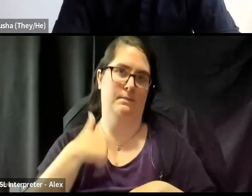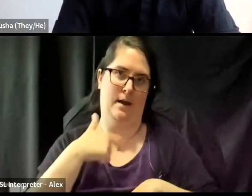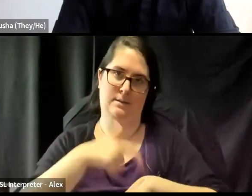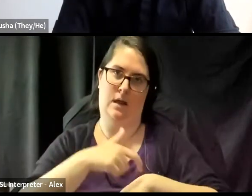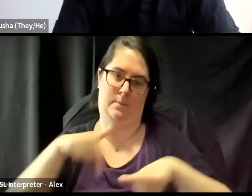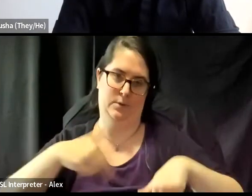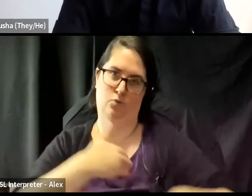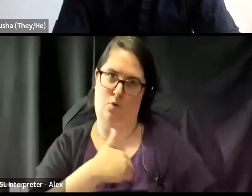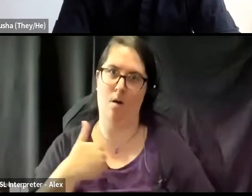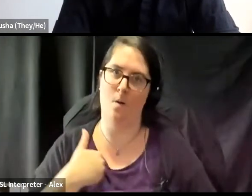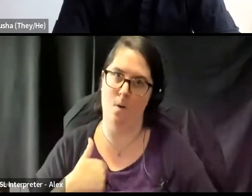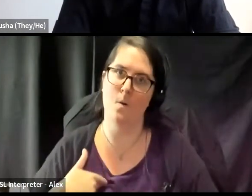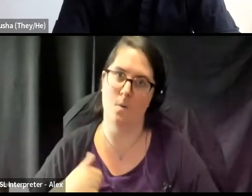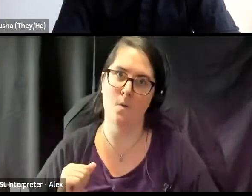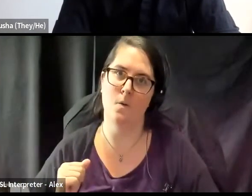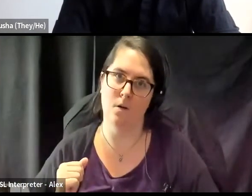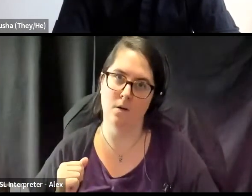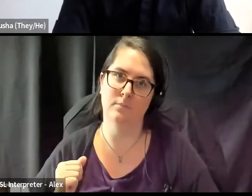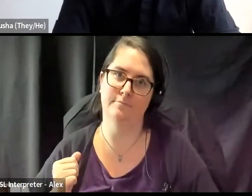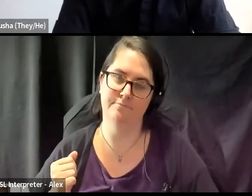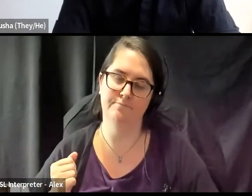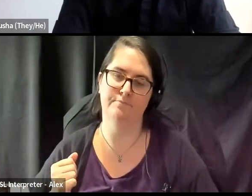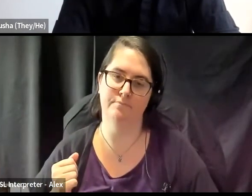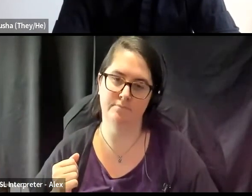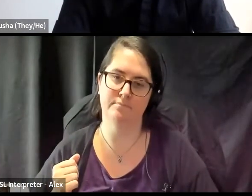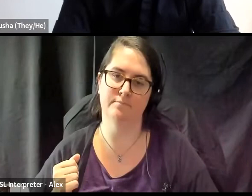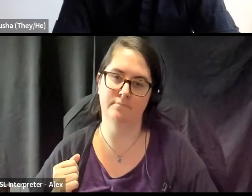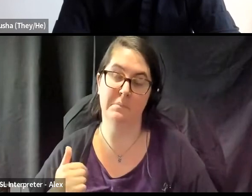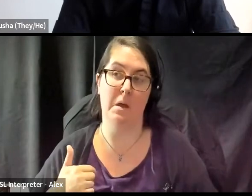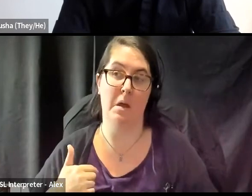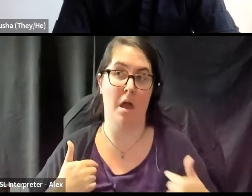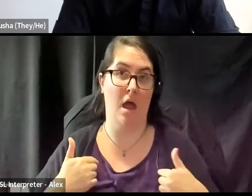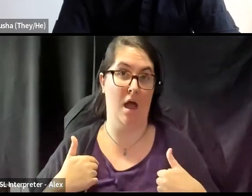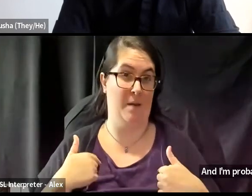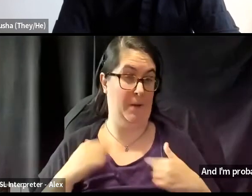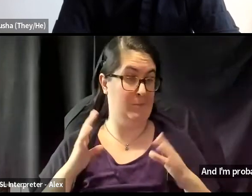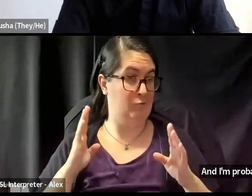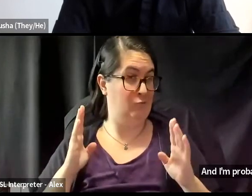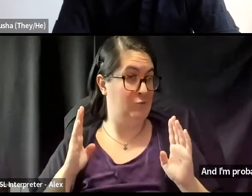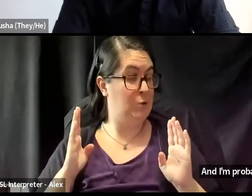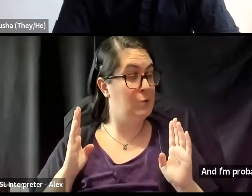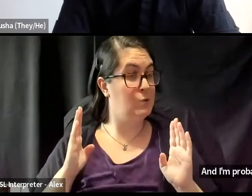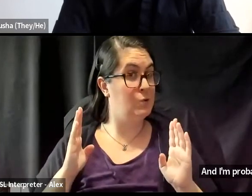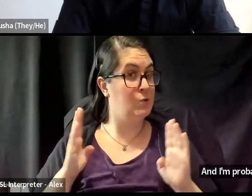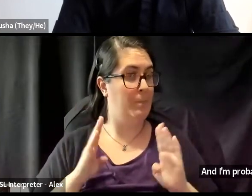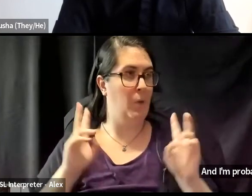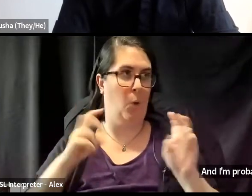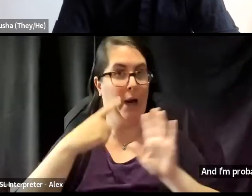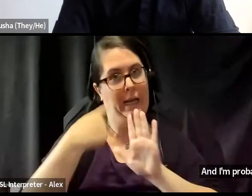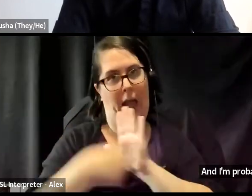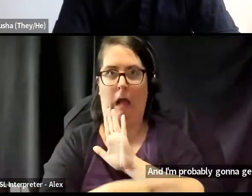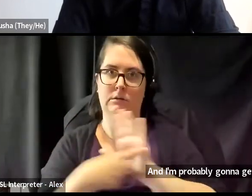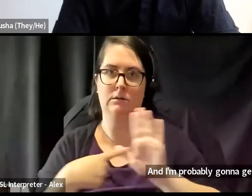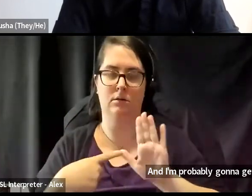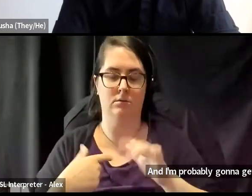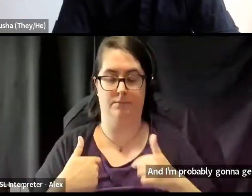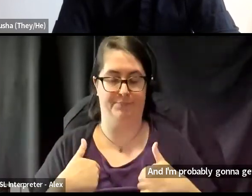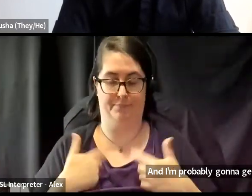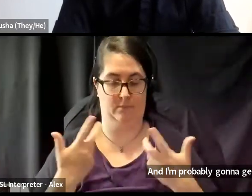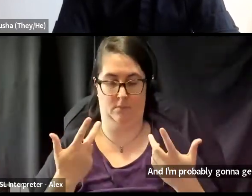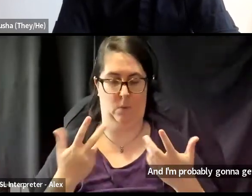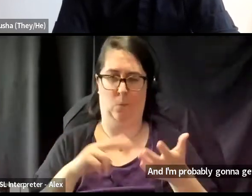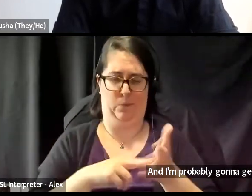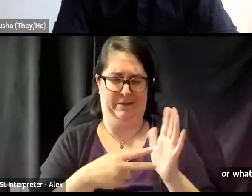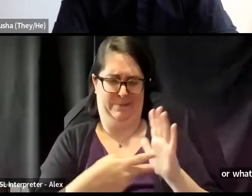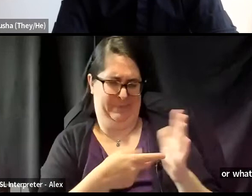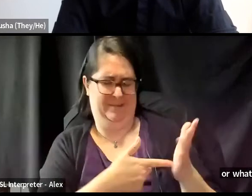Toronto. And I'm probably going to get in trouble, or canceled or whatever, which I don't even know what that